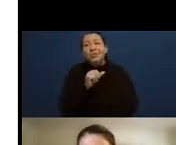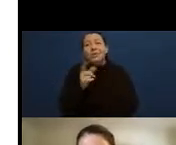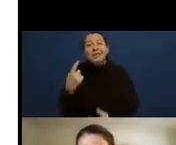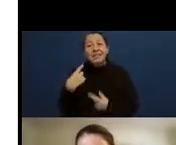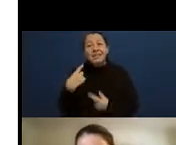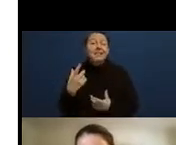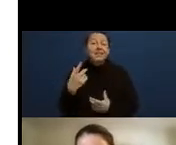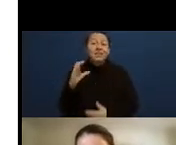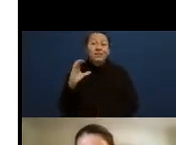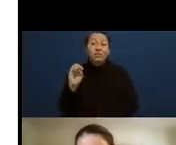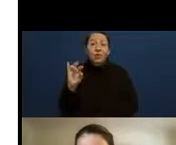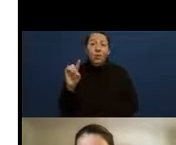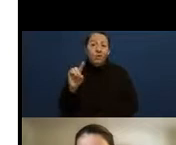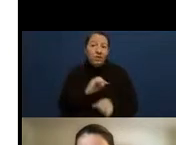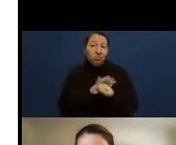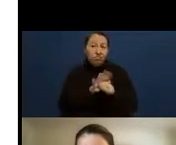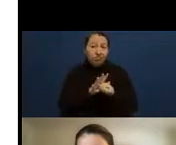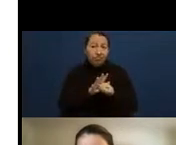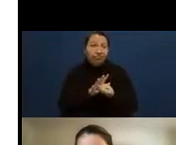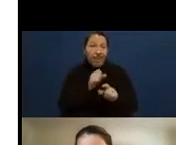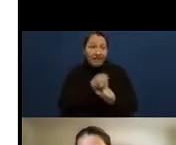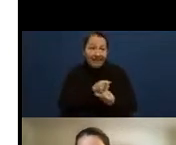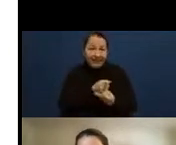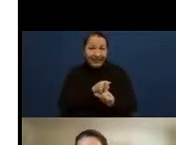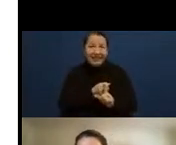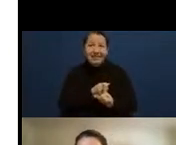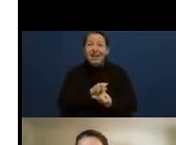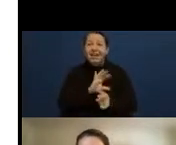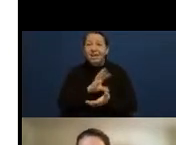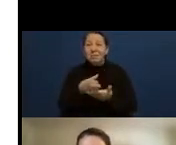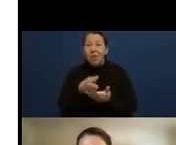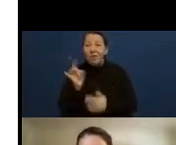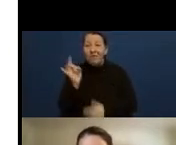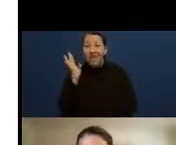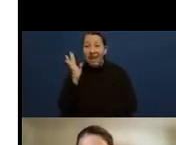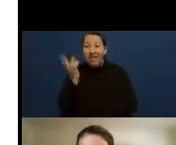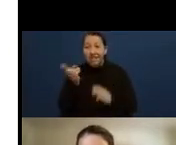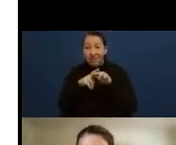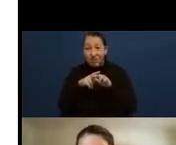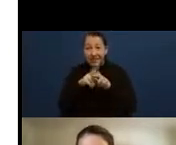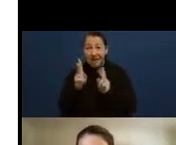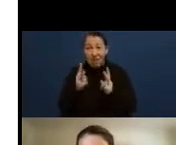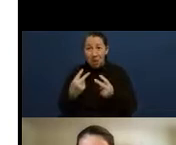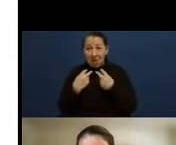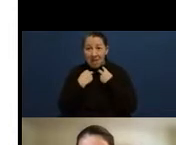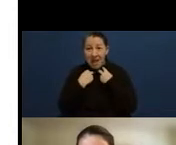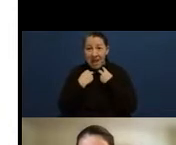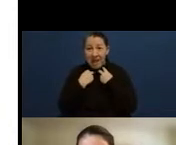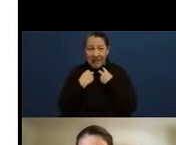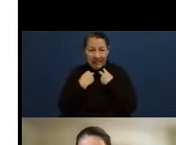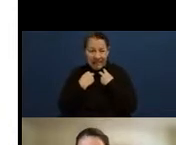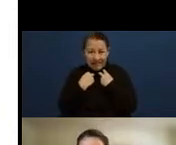has hit and the rate of violence has increased and people are stuck in unsafe